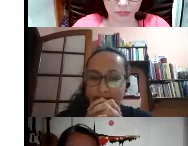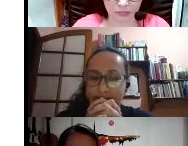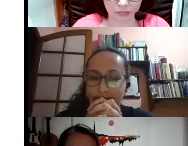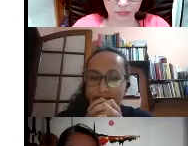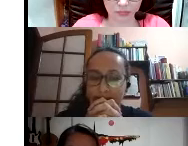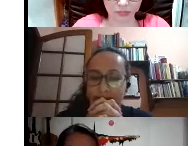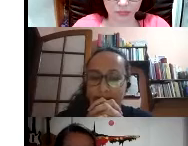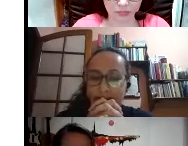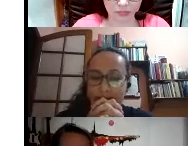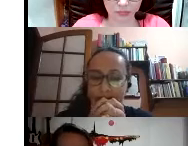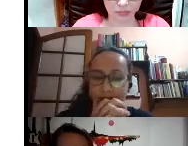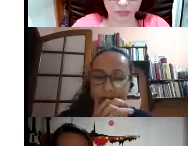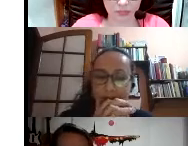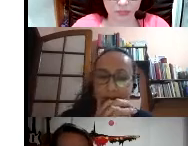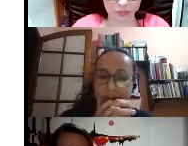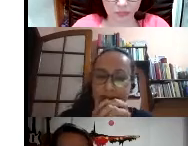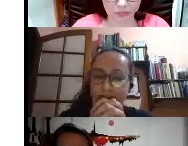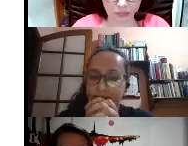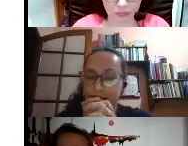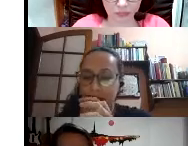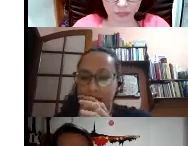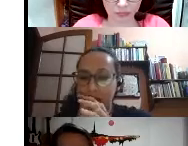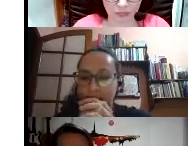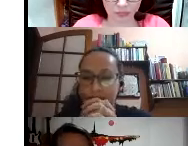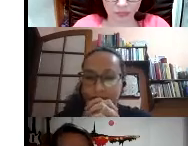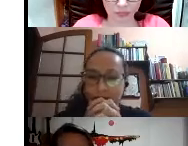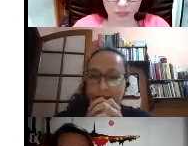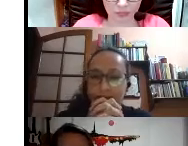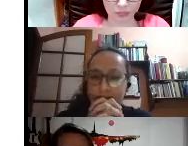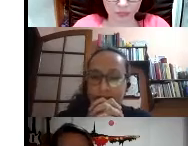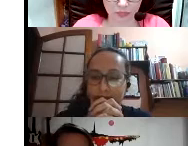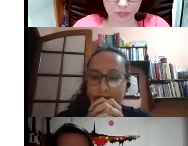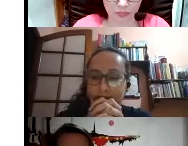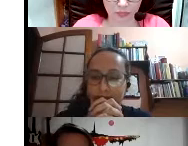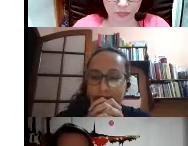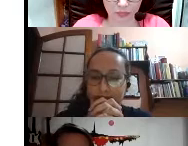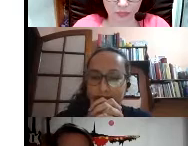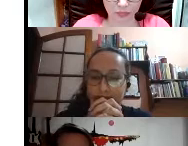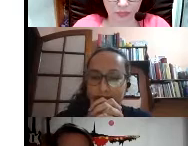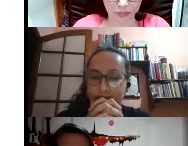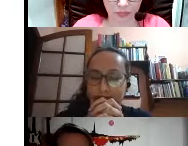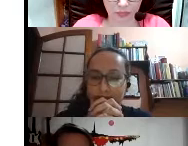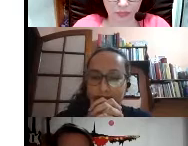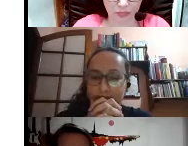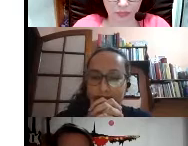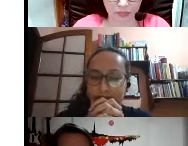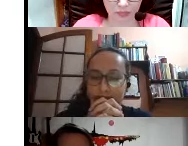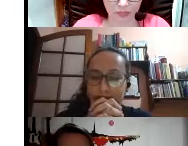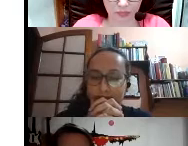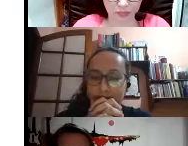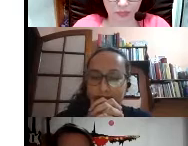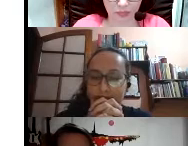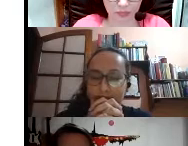perhaps. It's really down to them in a sense. It's their issue. And they might say, look, no, I think I'd just let it